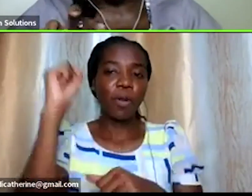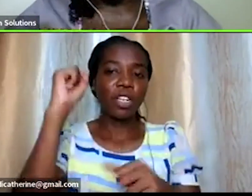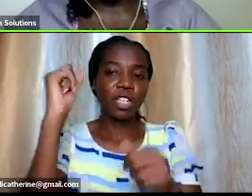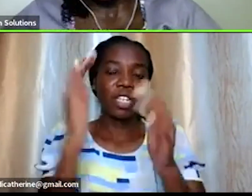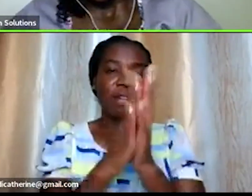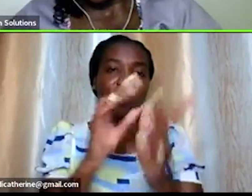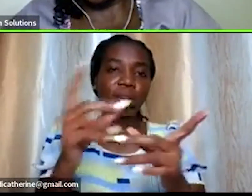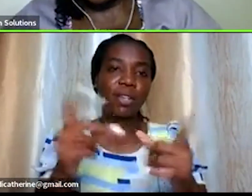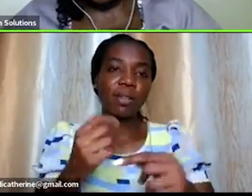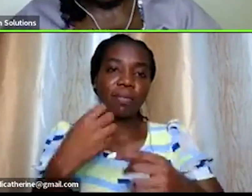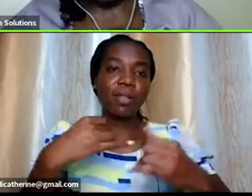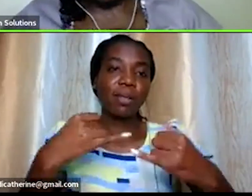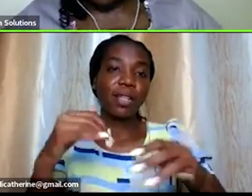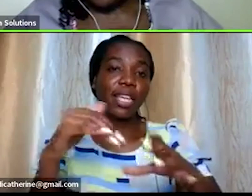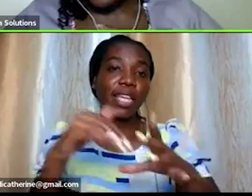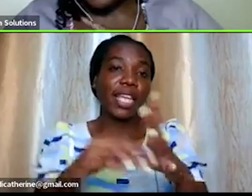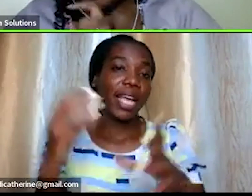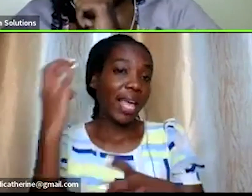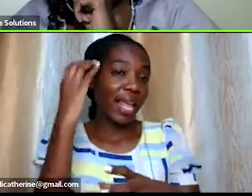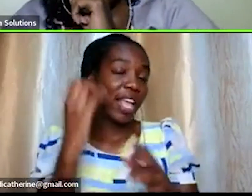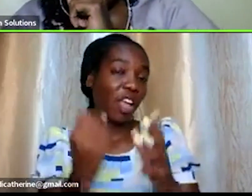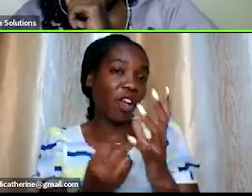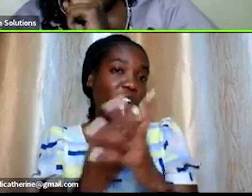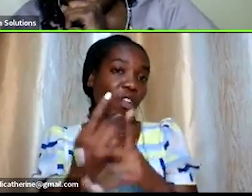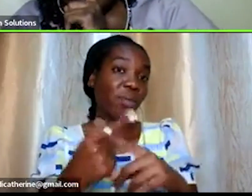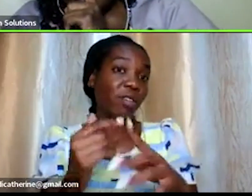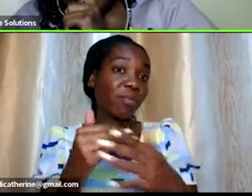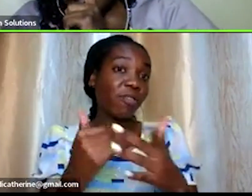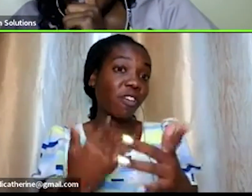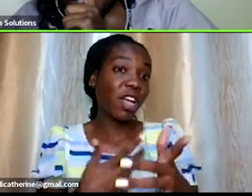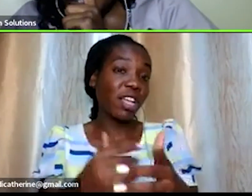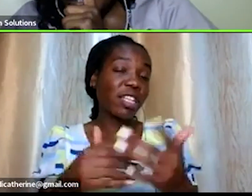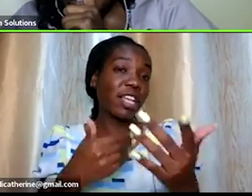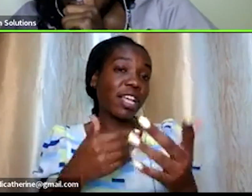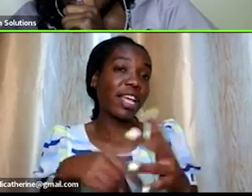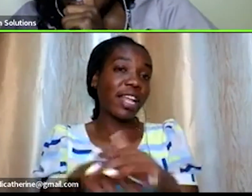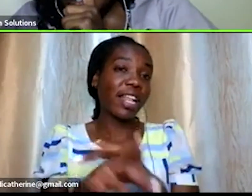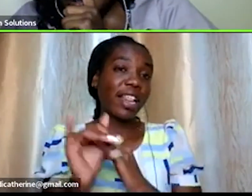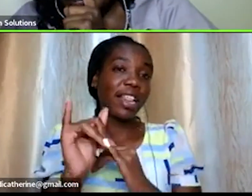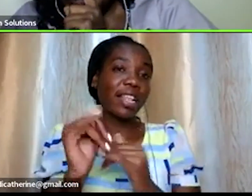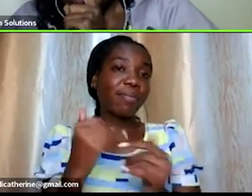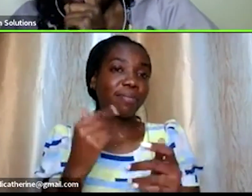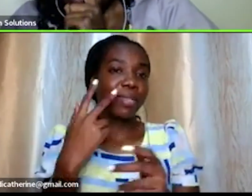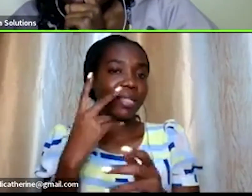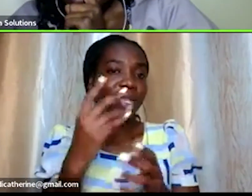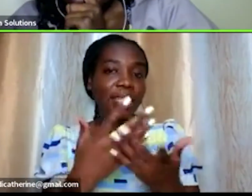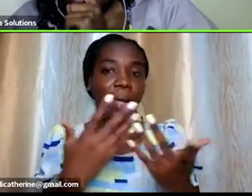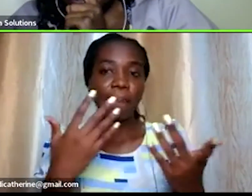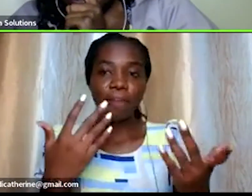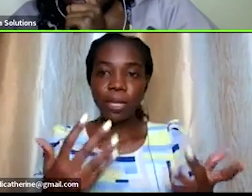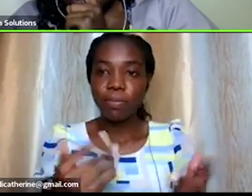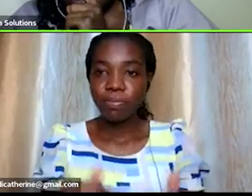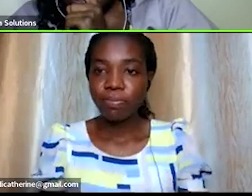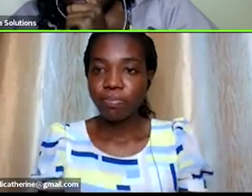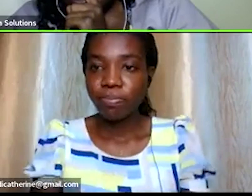our career growth. And before we get to that, there's something I had seen.